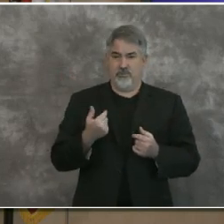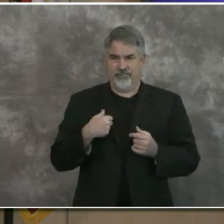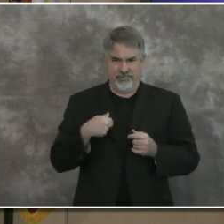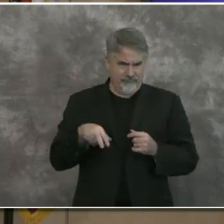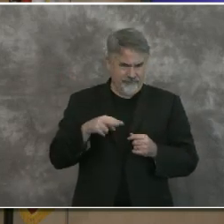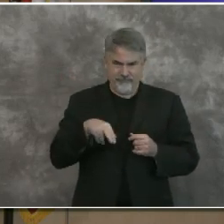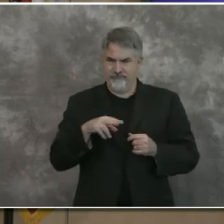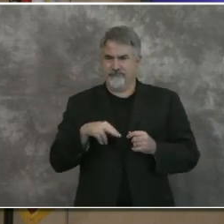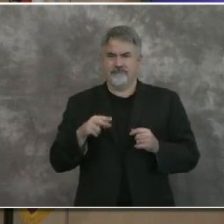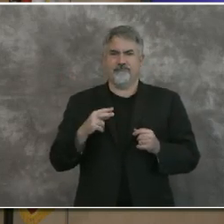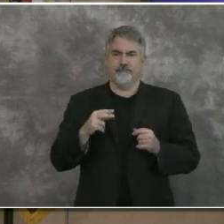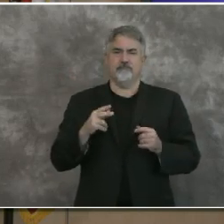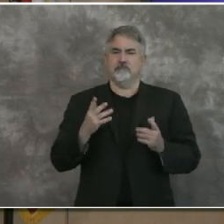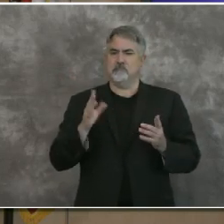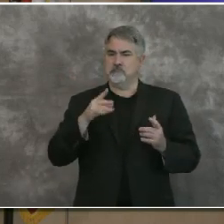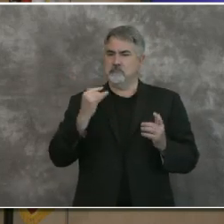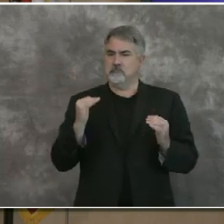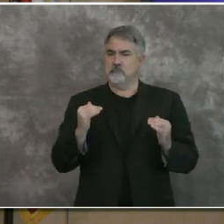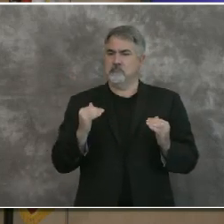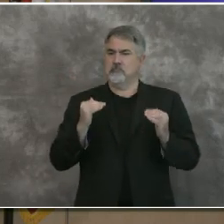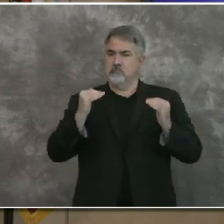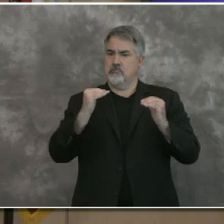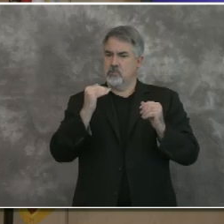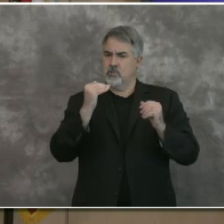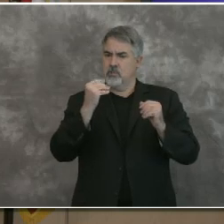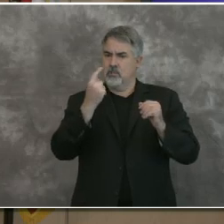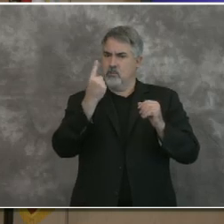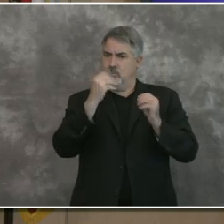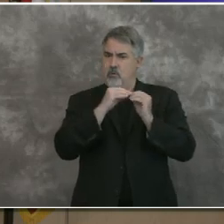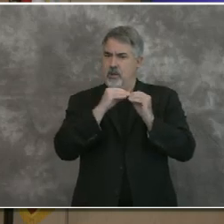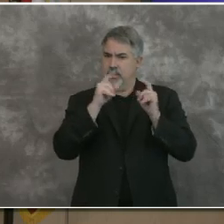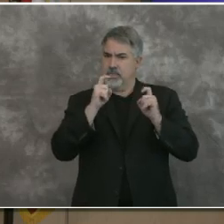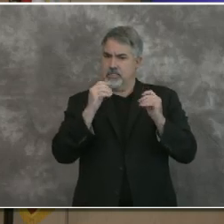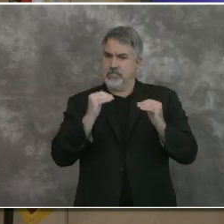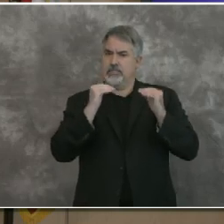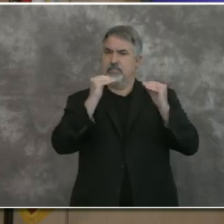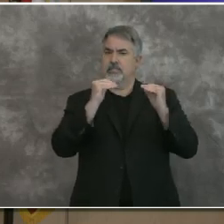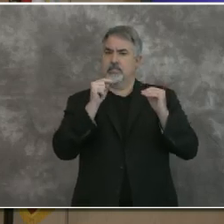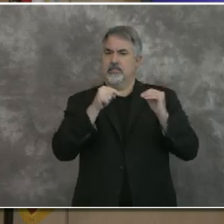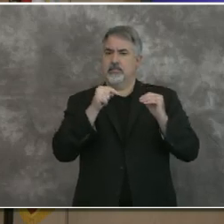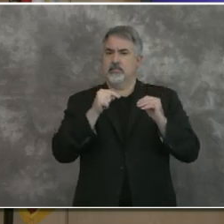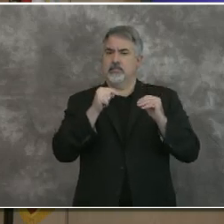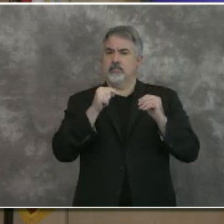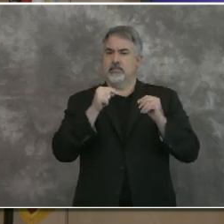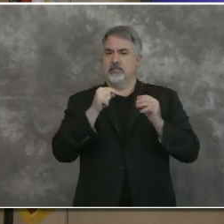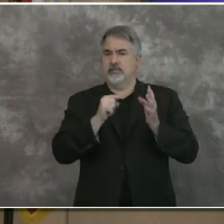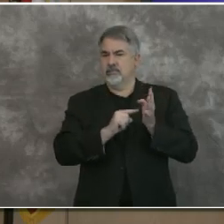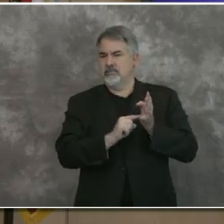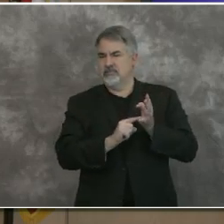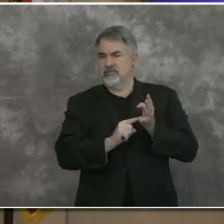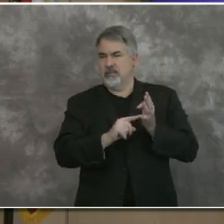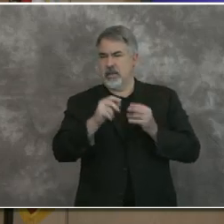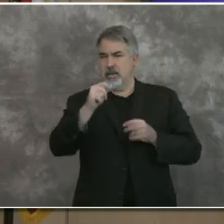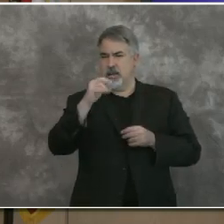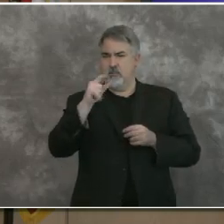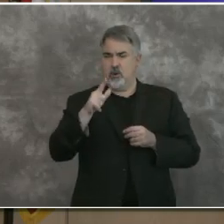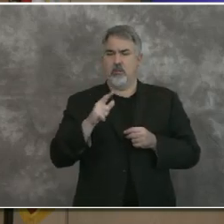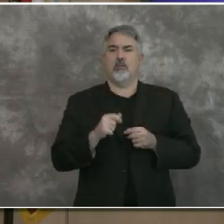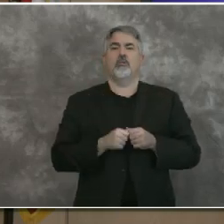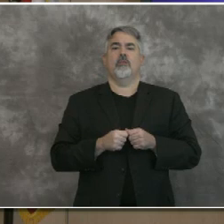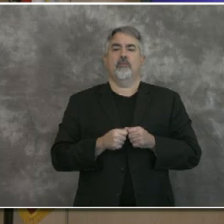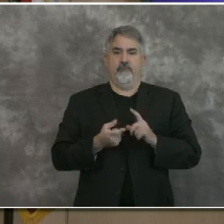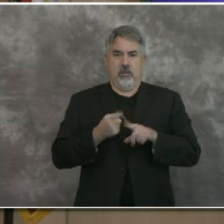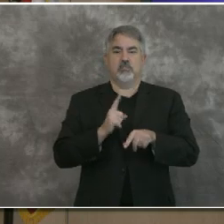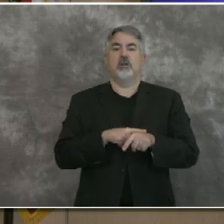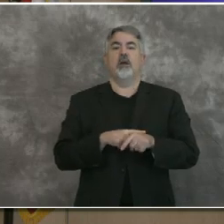what we are doing related to testing. If you go back, in late April was the first time we saw 4 consecutive days with 2,000